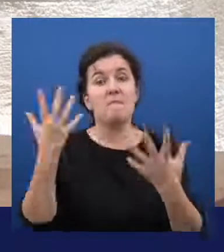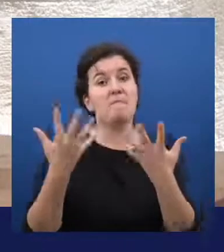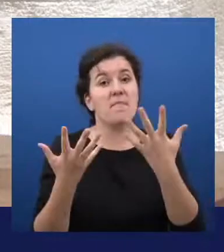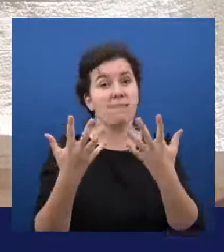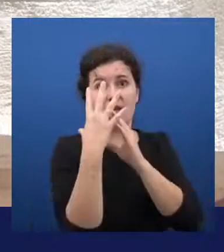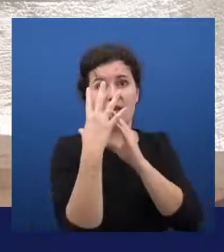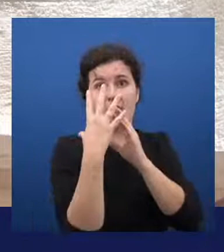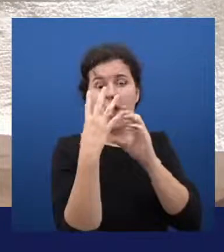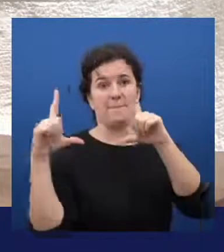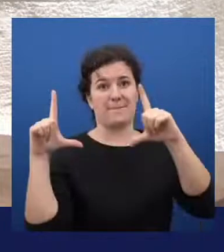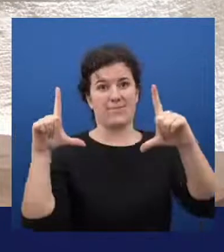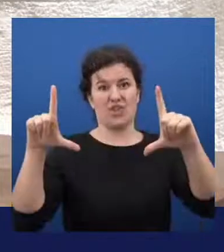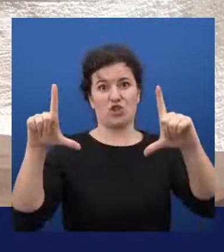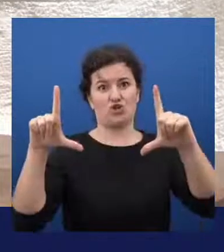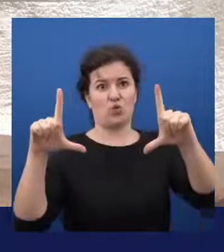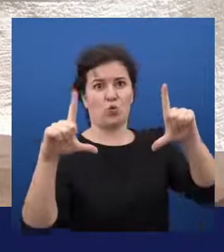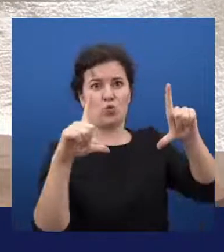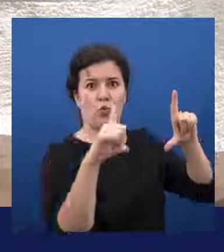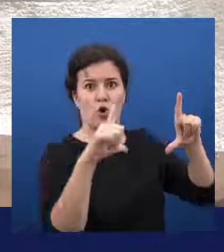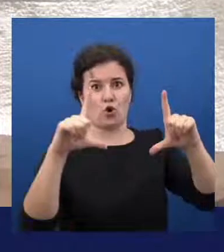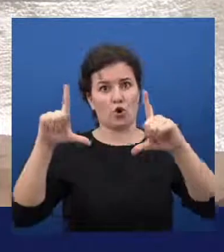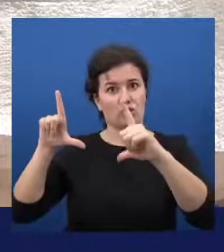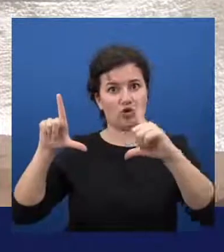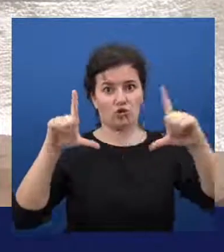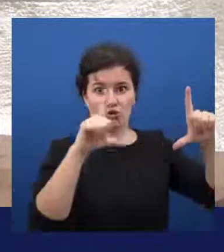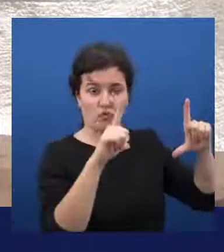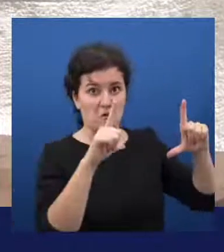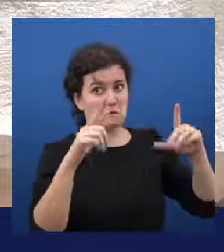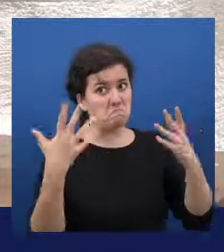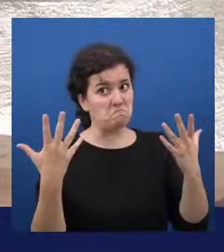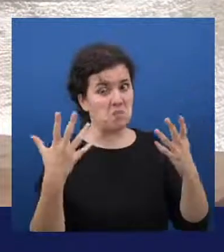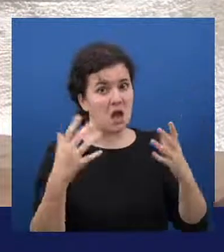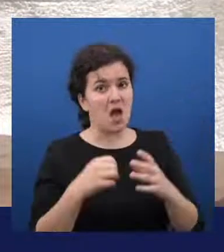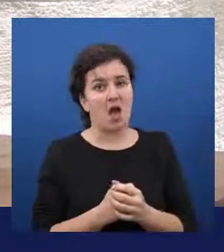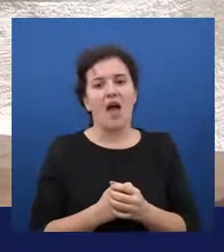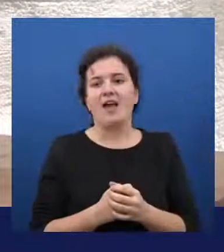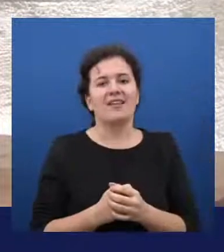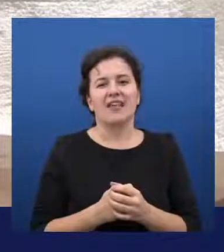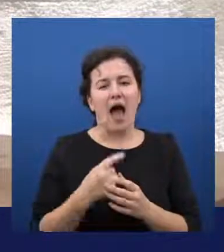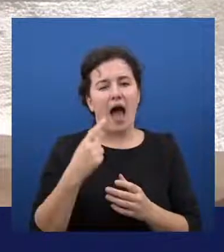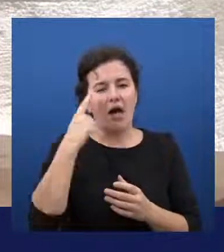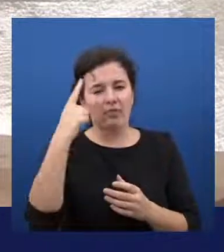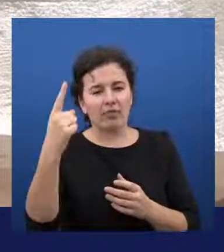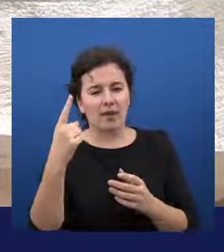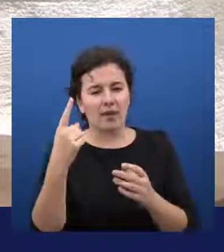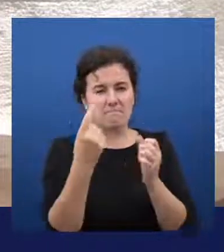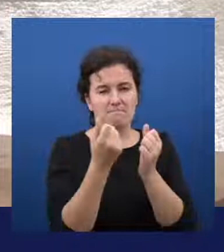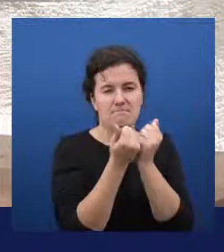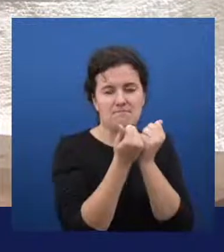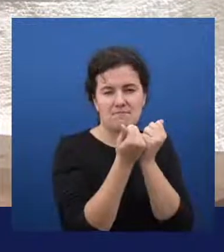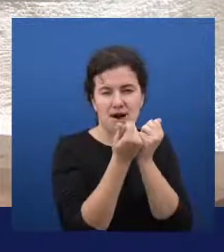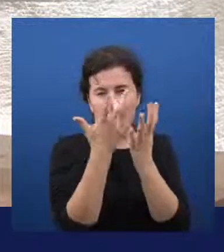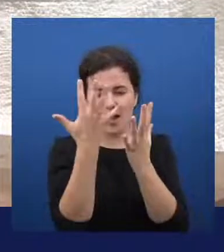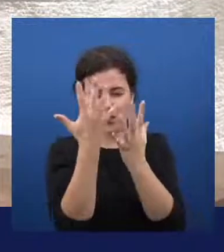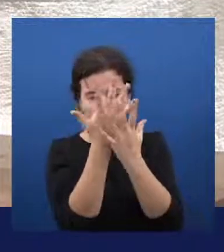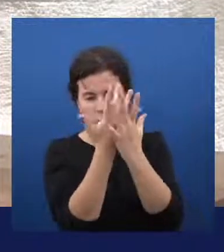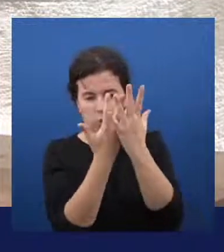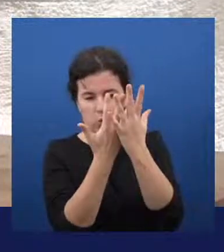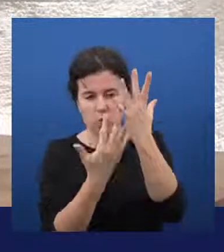No, it's not that. It's just like the projection from many to many to me seems really hard.